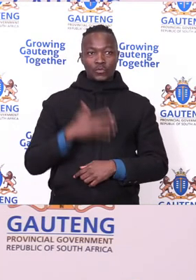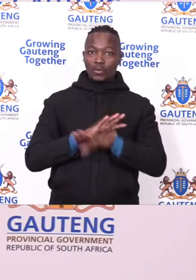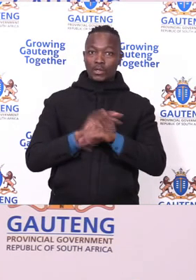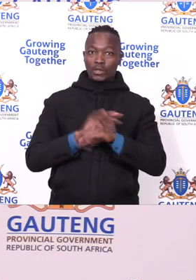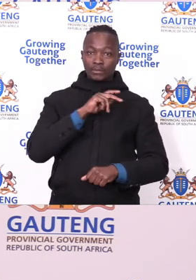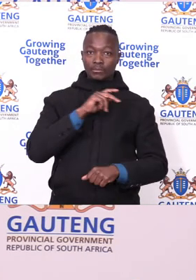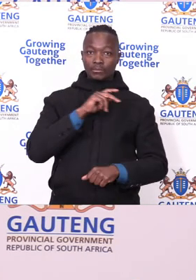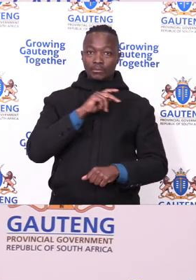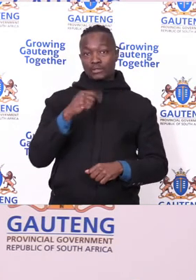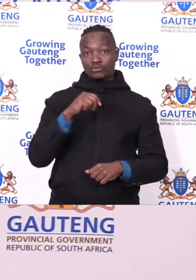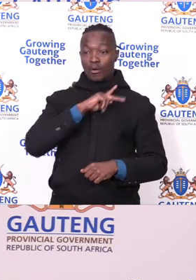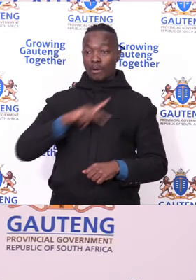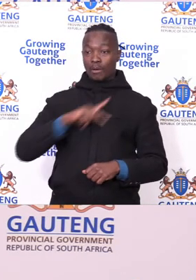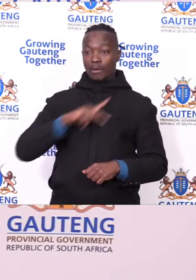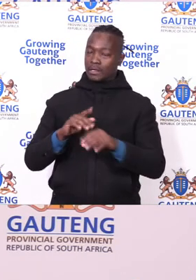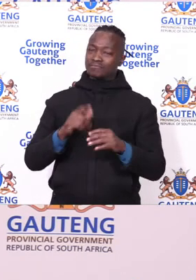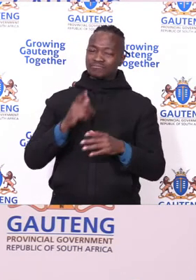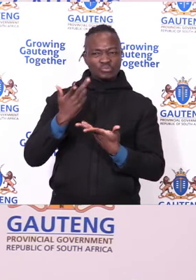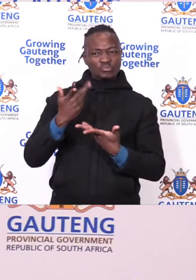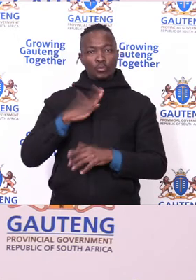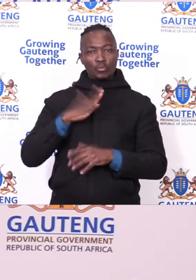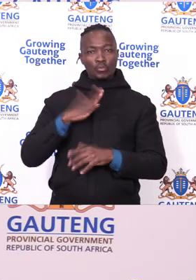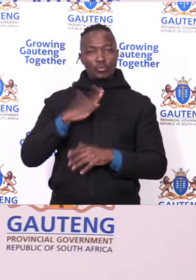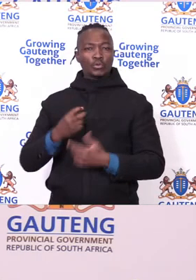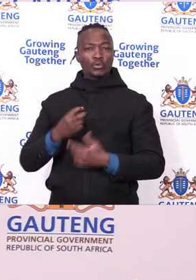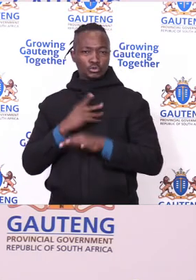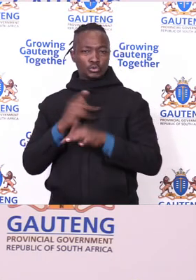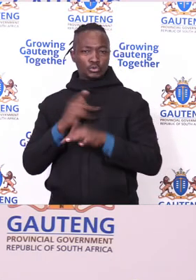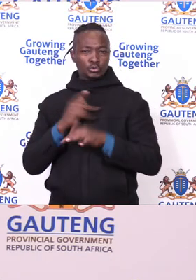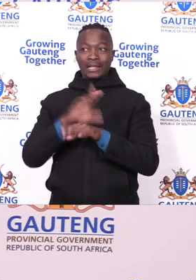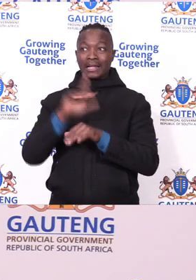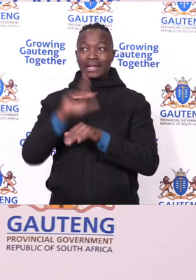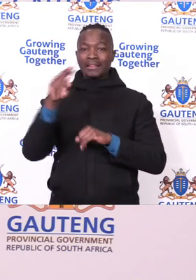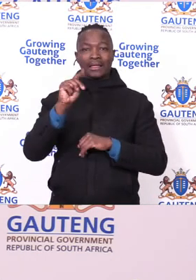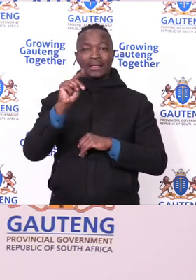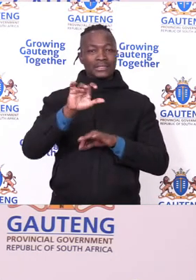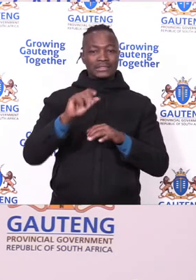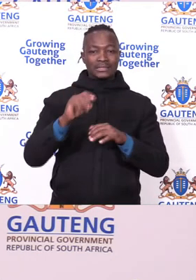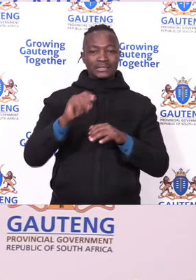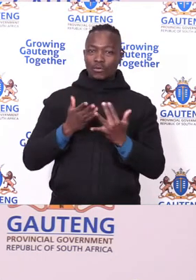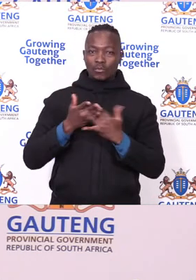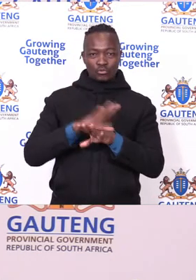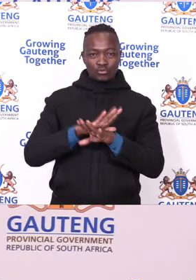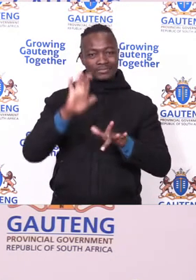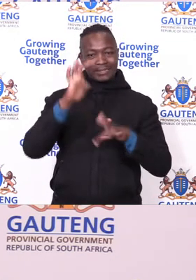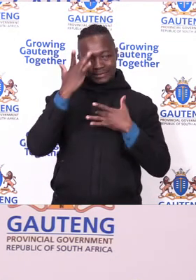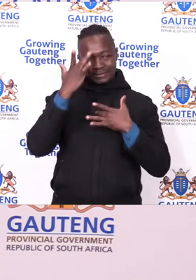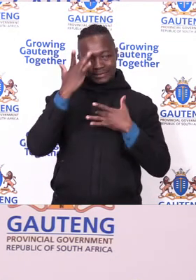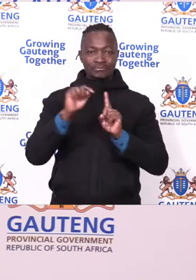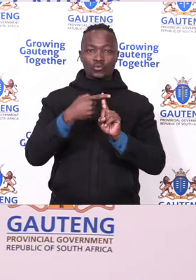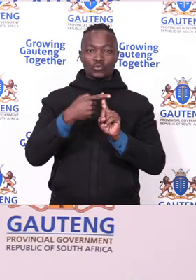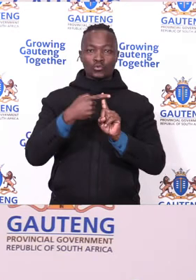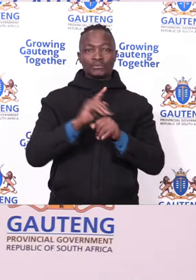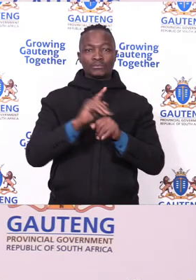well and all other MECs in other provinces that have gone through this difficult period of this